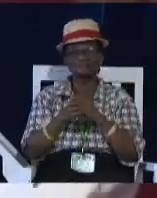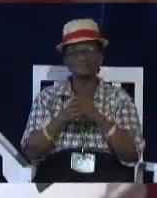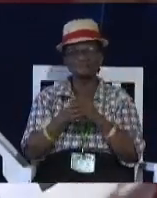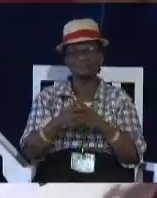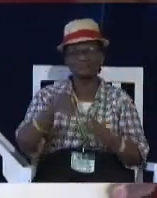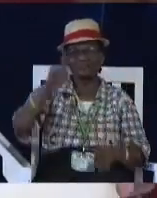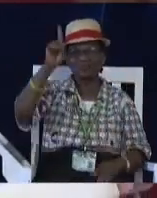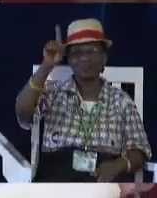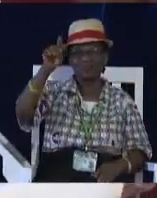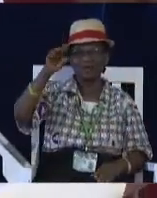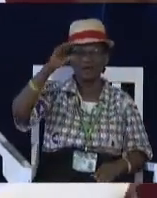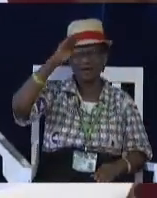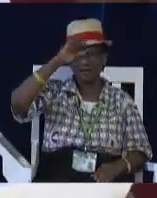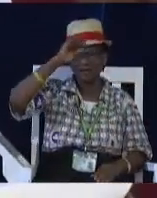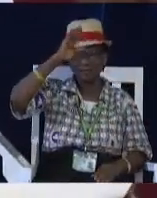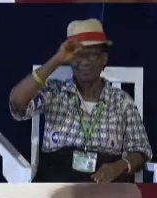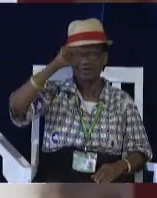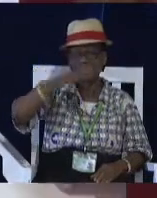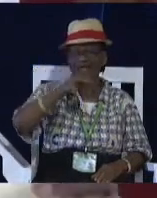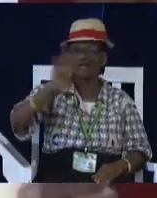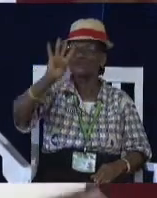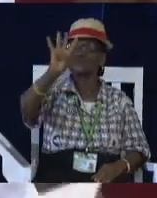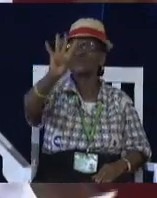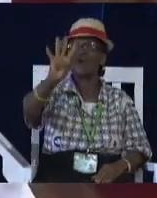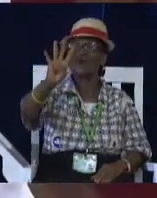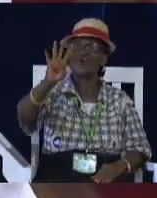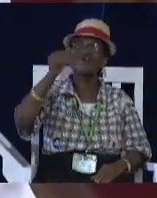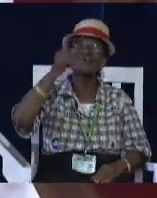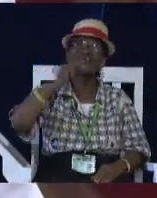One boy and 4 girls.